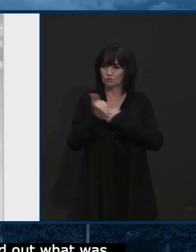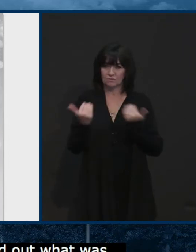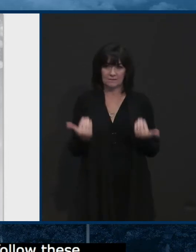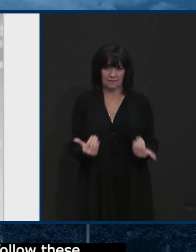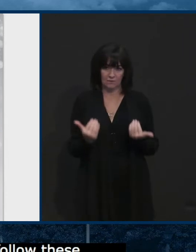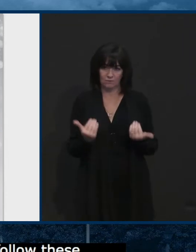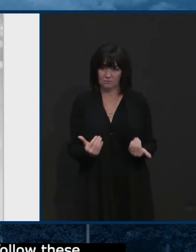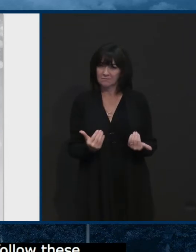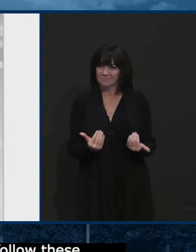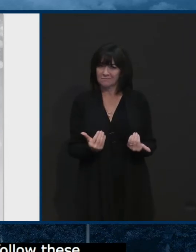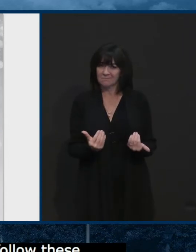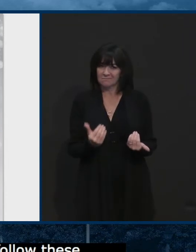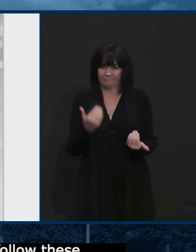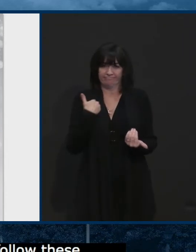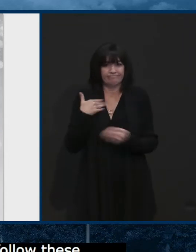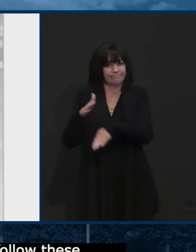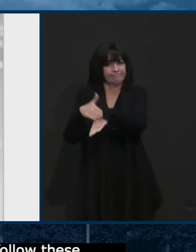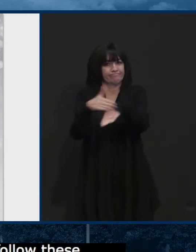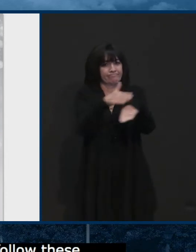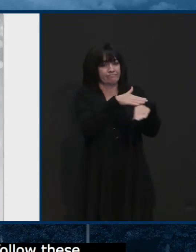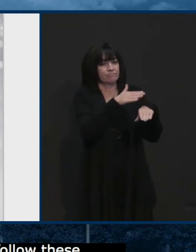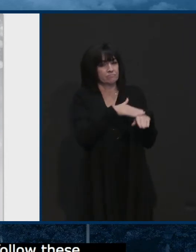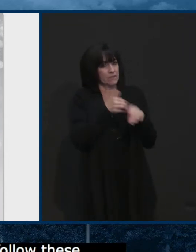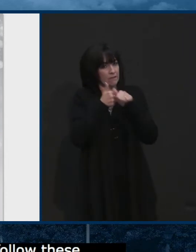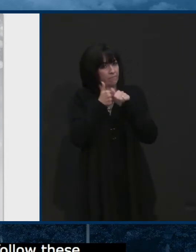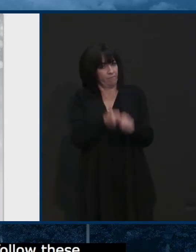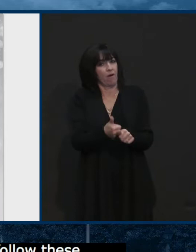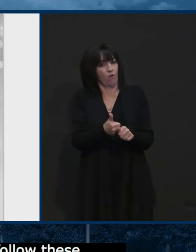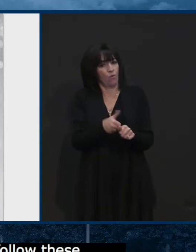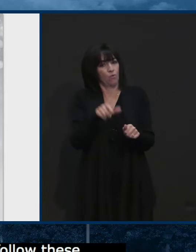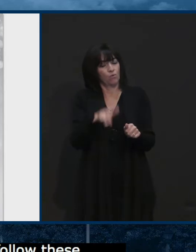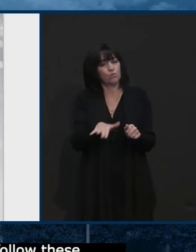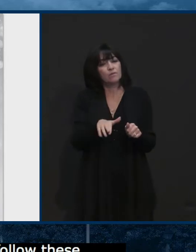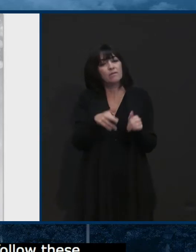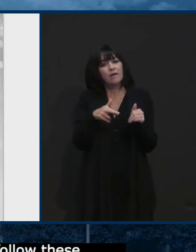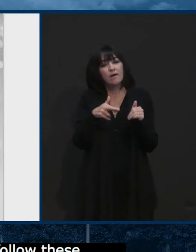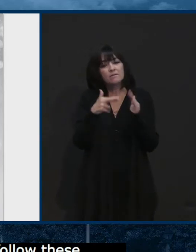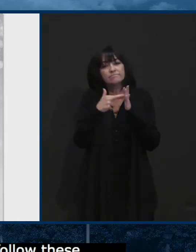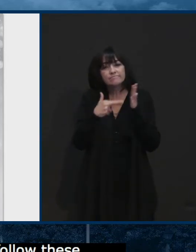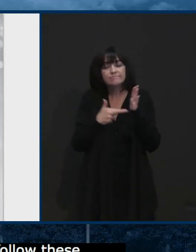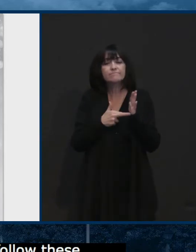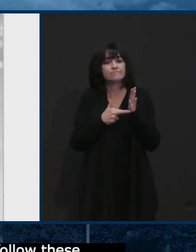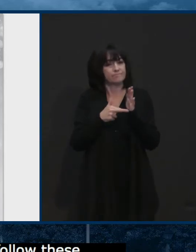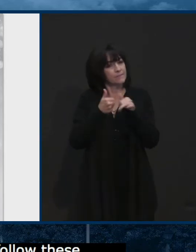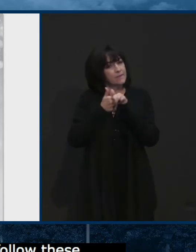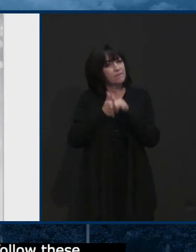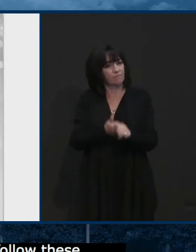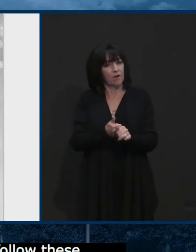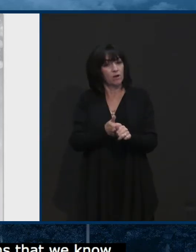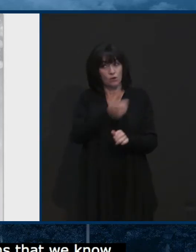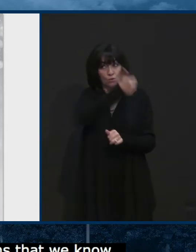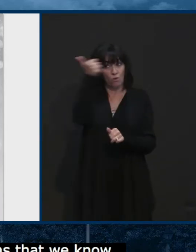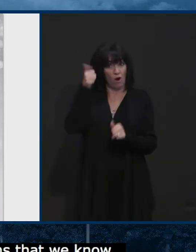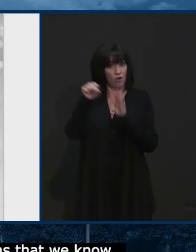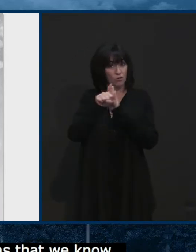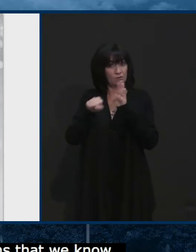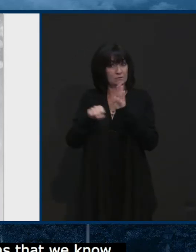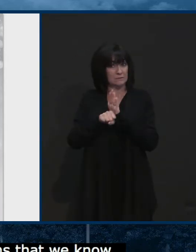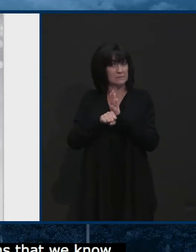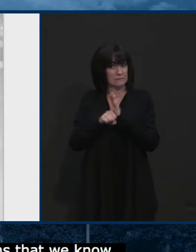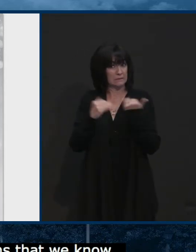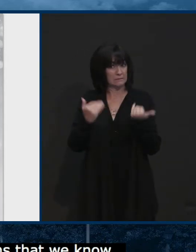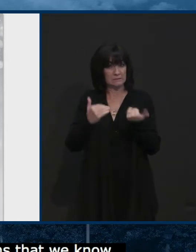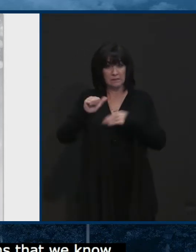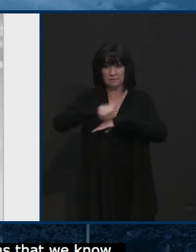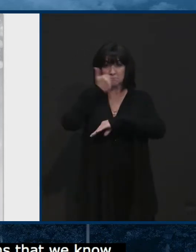avoid some of the restrictions that we know other states are putting in place and that we may have